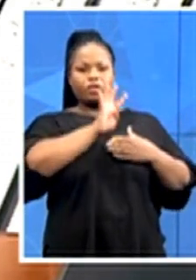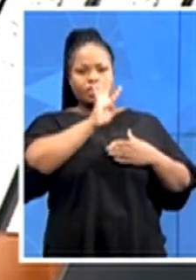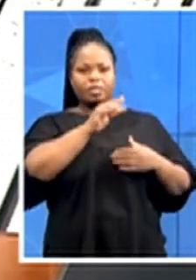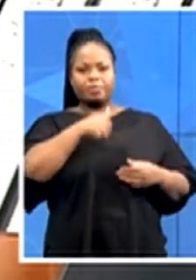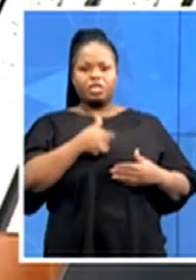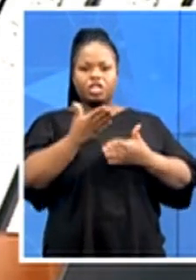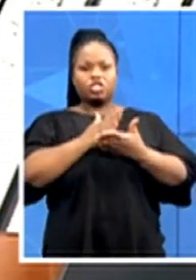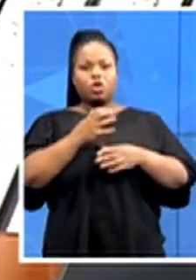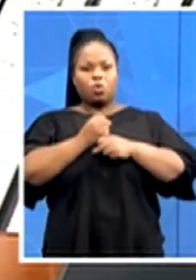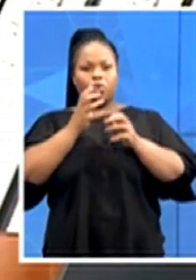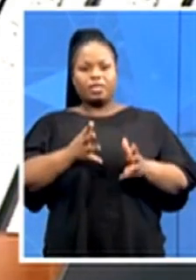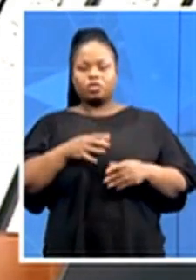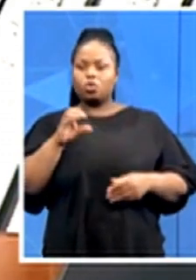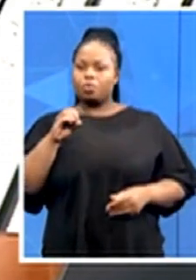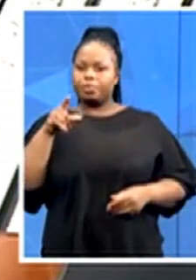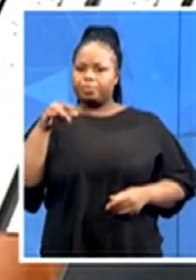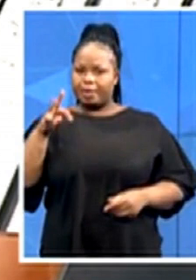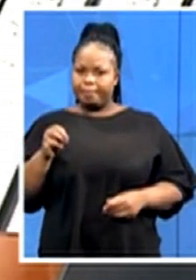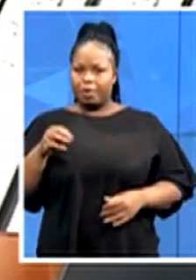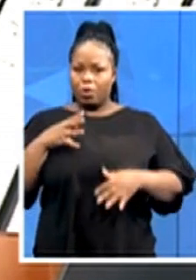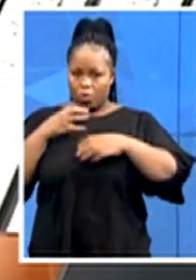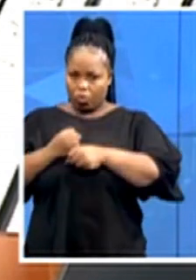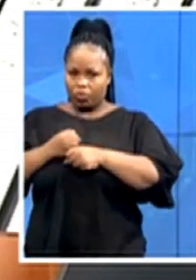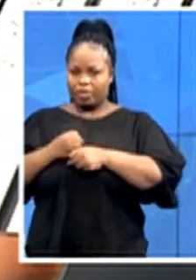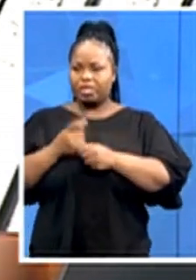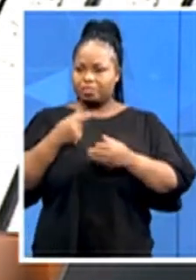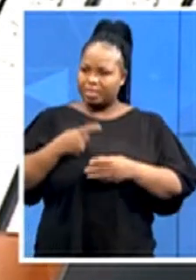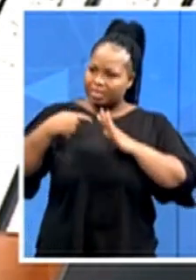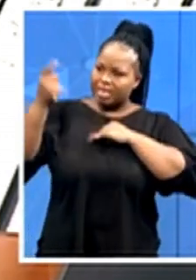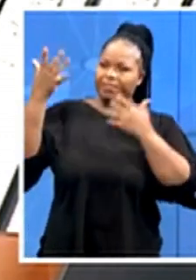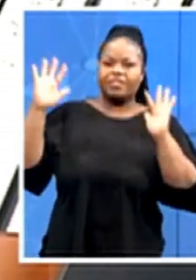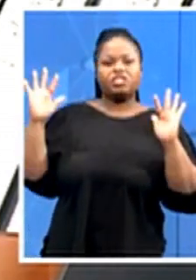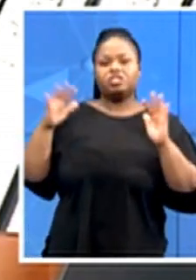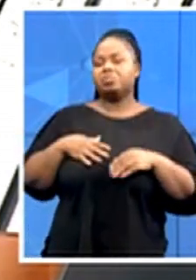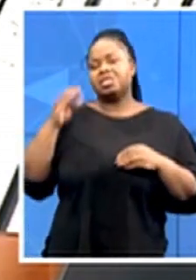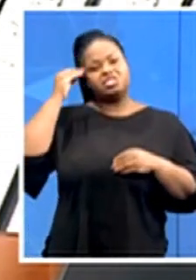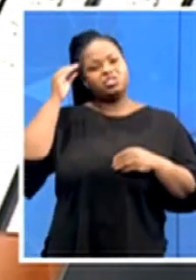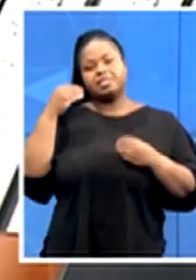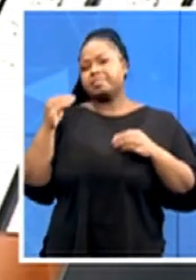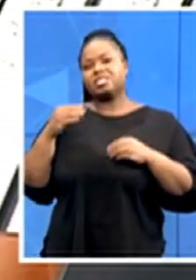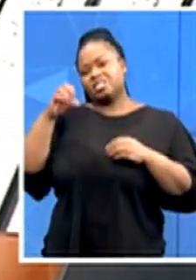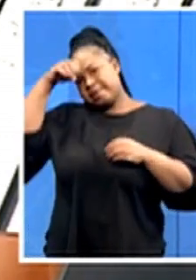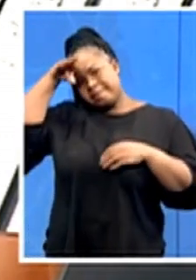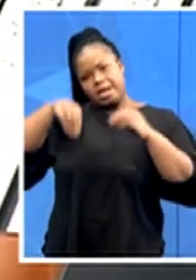Holdings and had no other business interests in mining and energy.